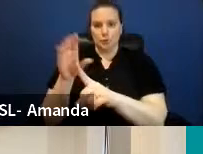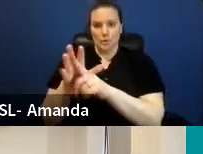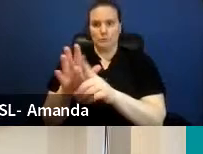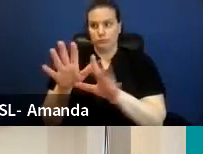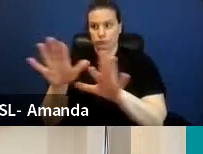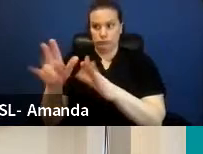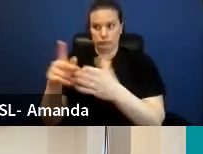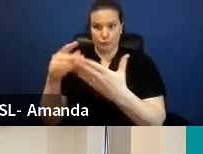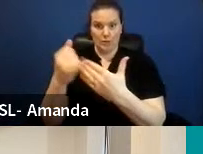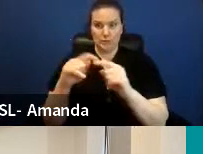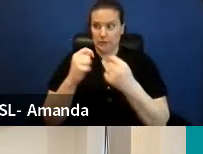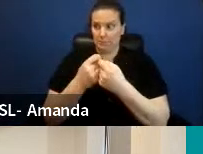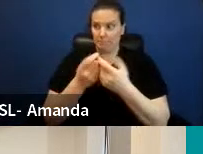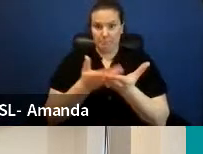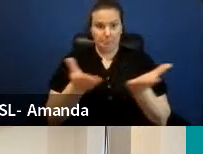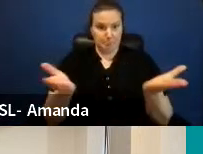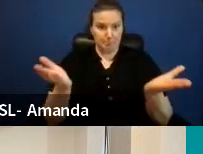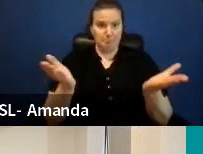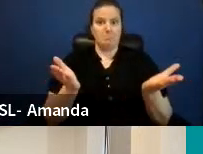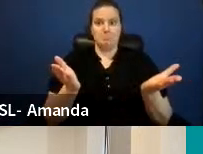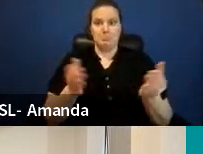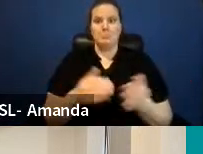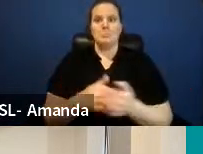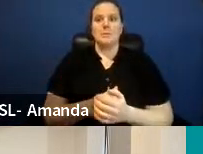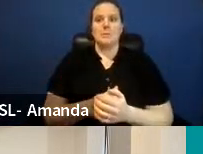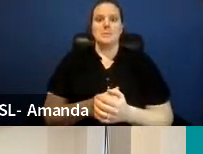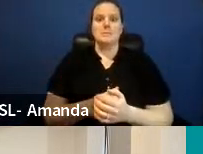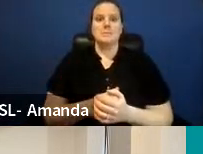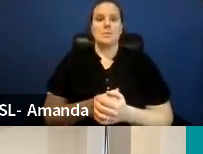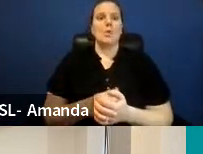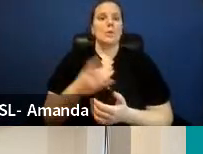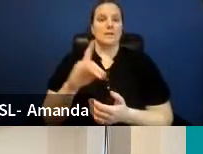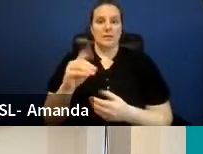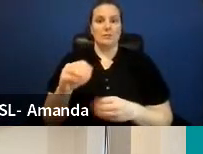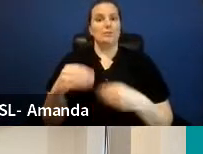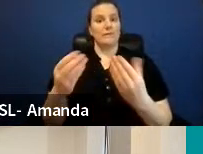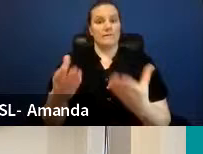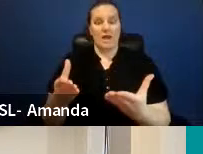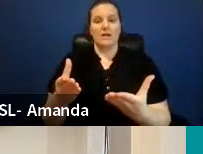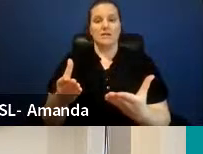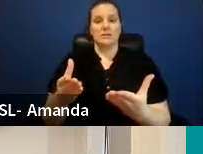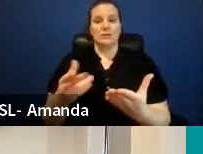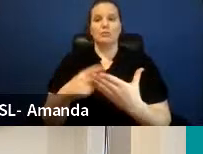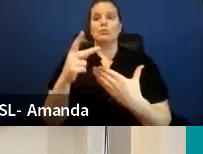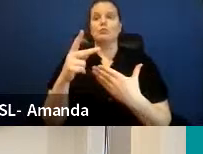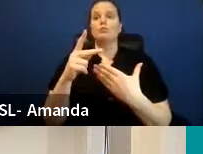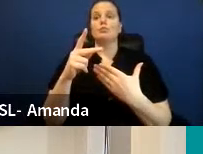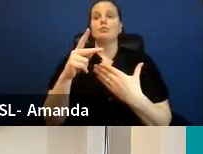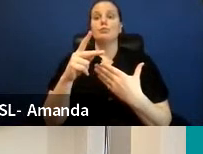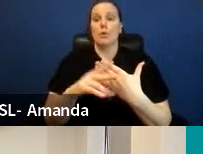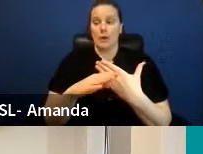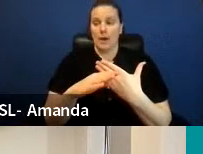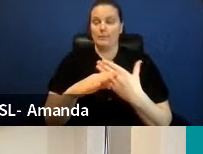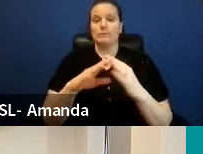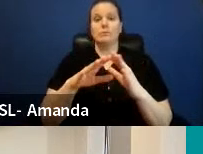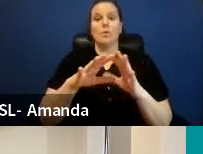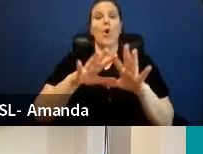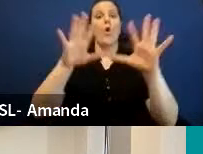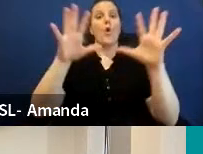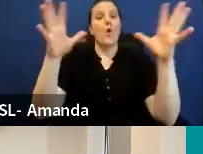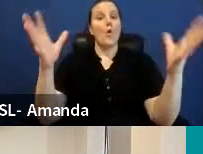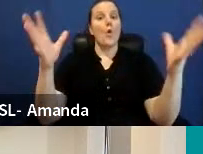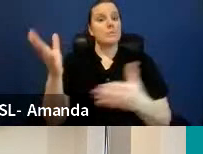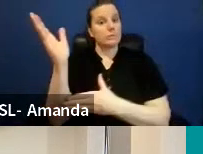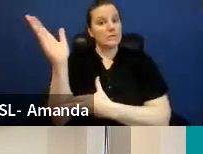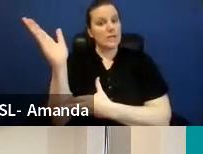project, the team, and we did provide a program overview presentation. We took